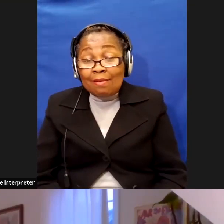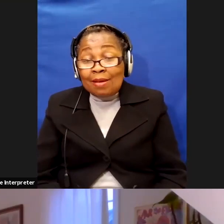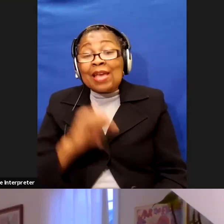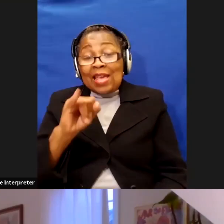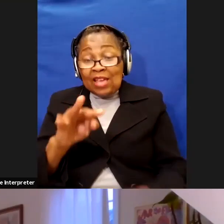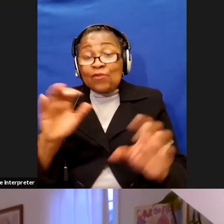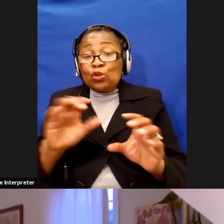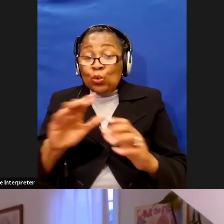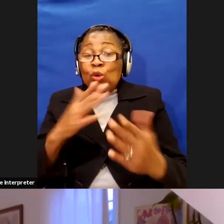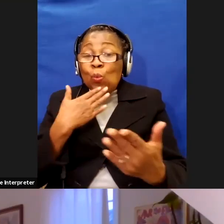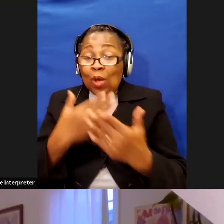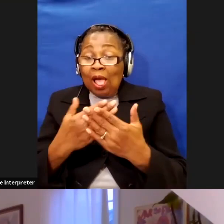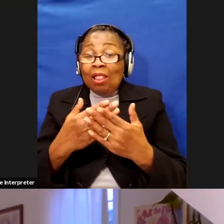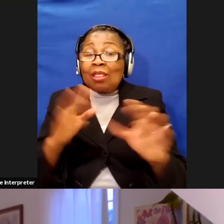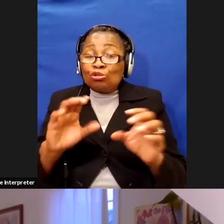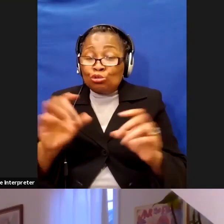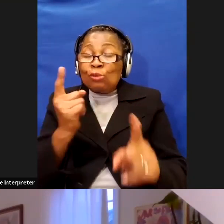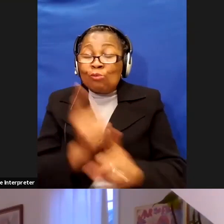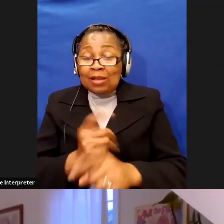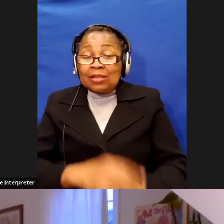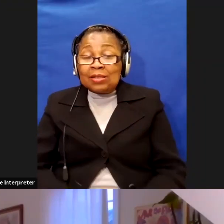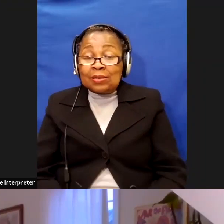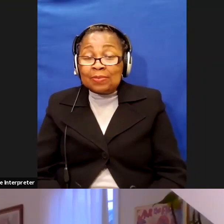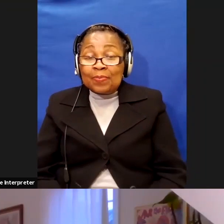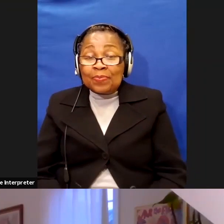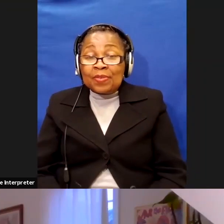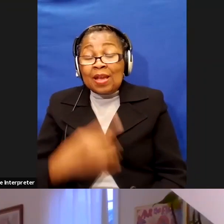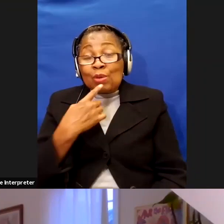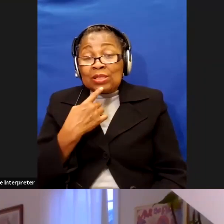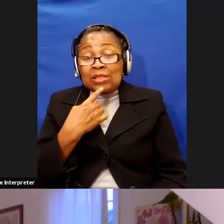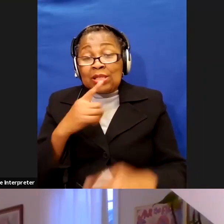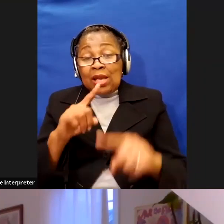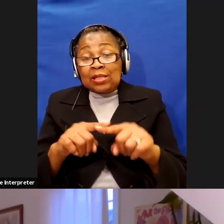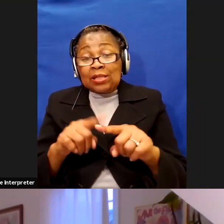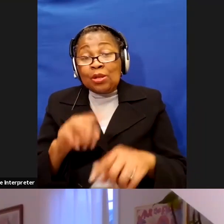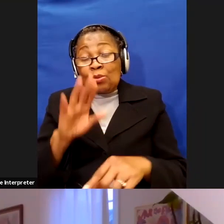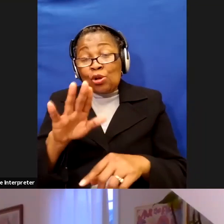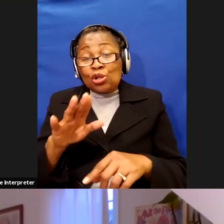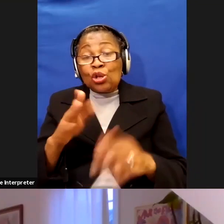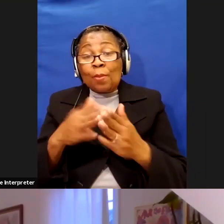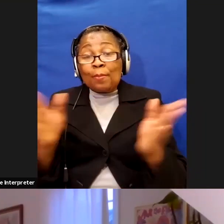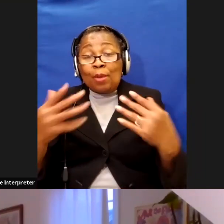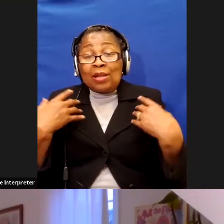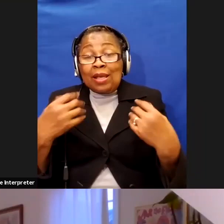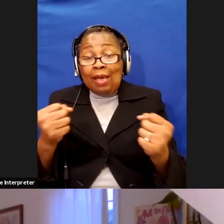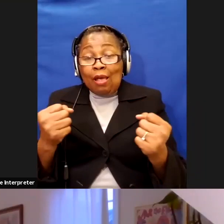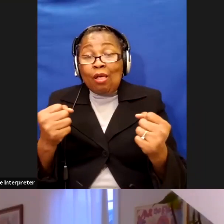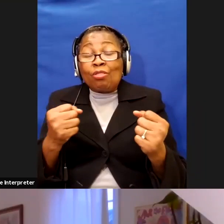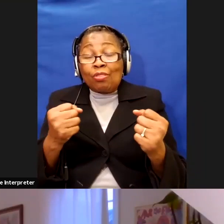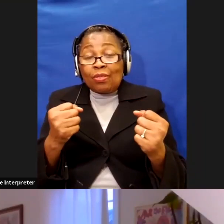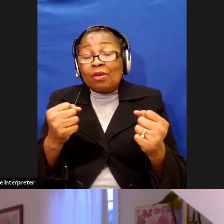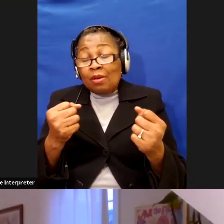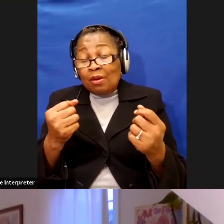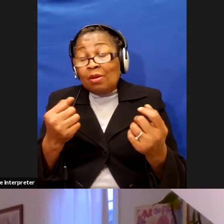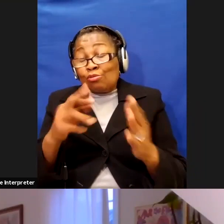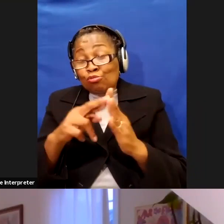do it right. I was going to say too, depending on your public health entity, I think that there are some places that